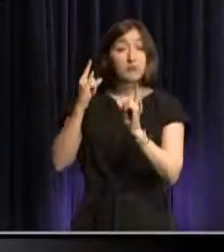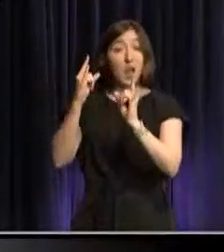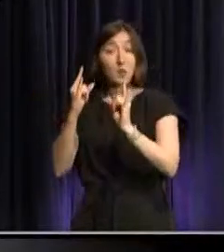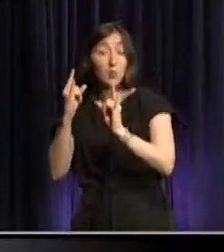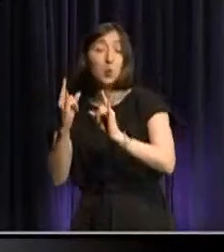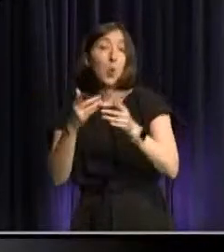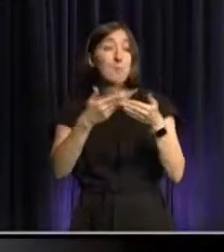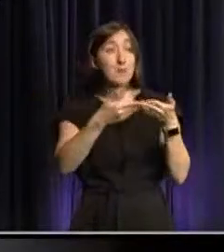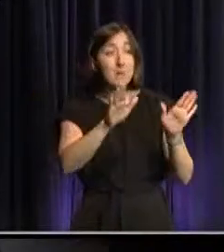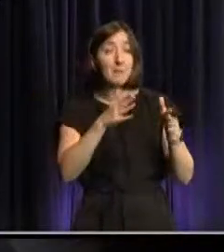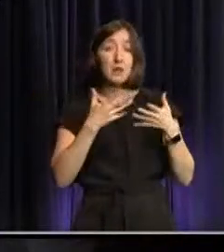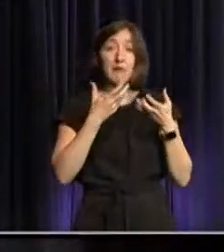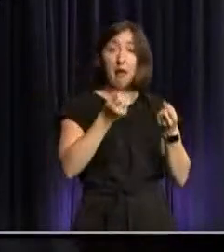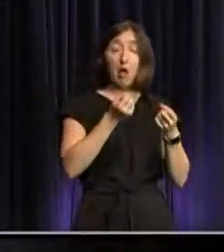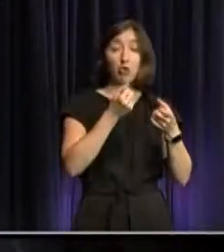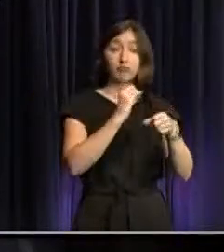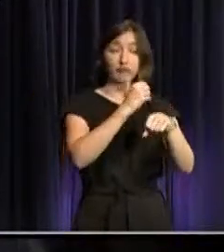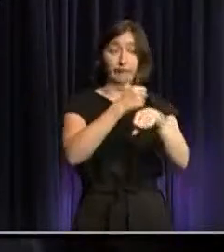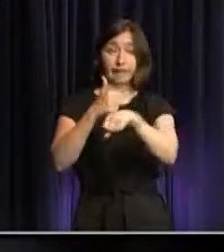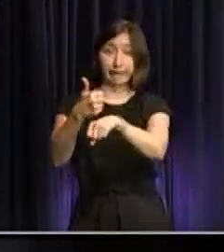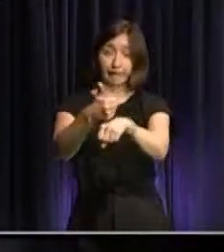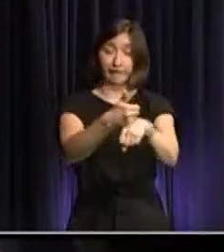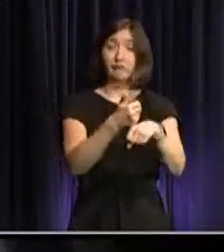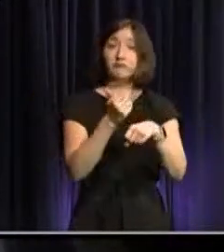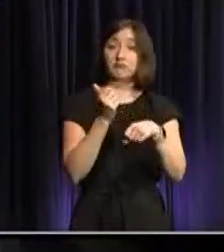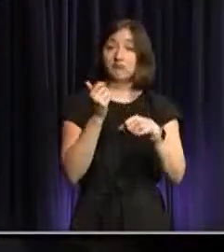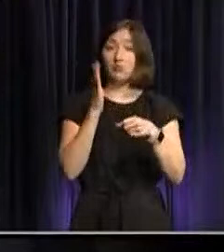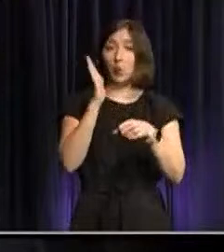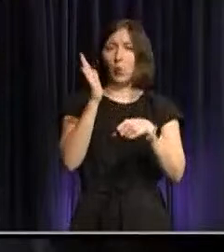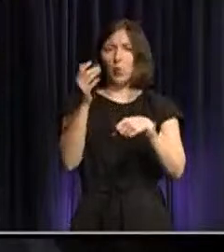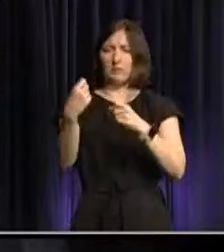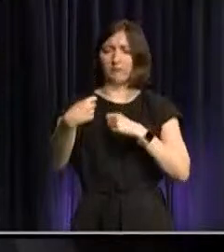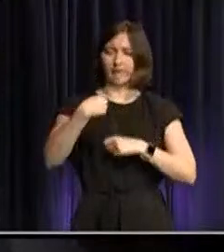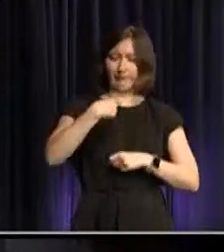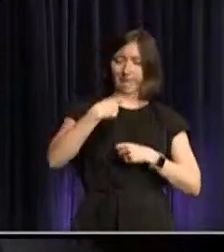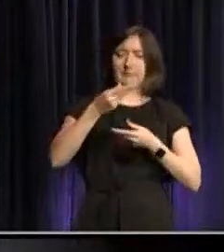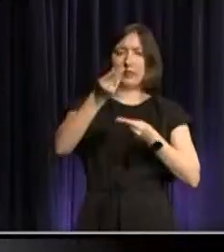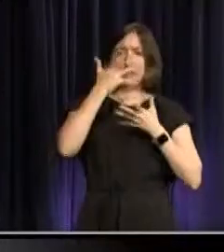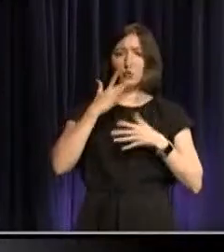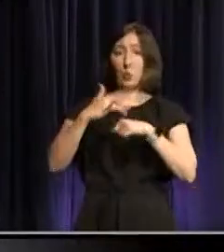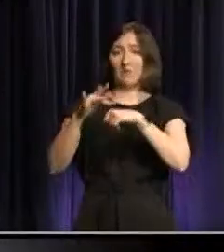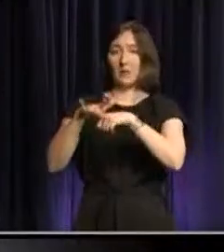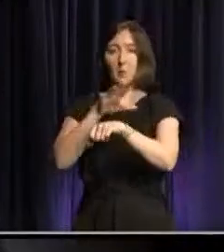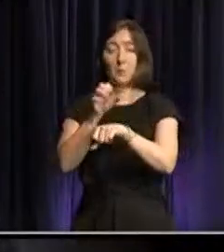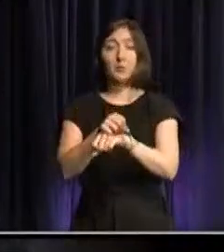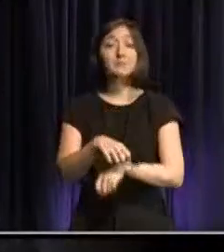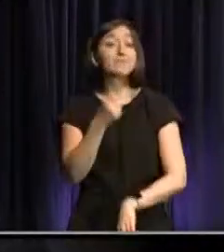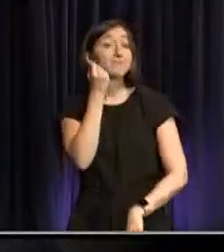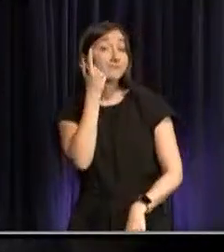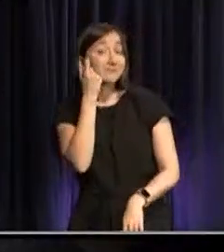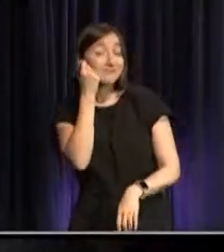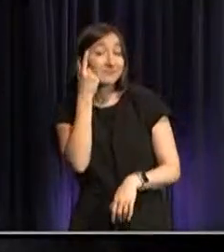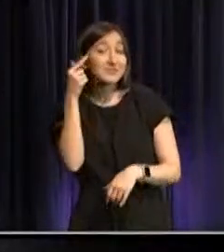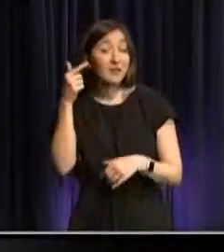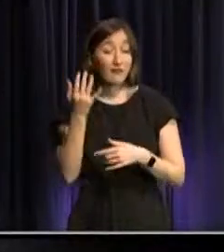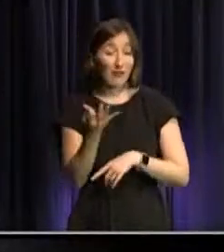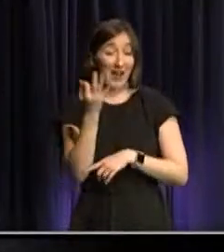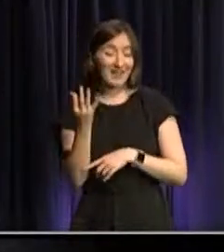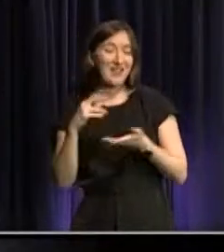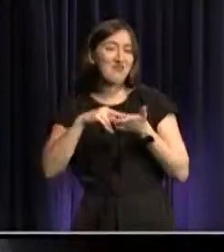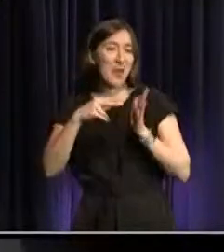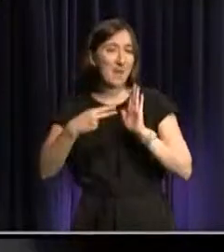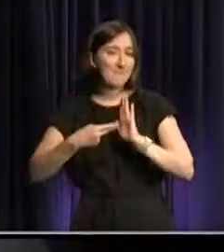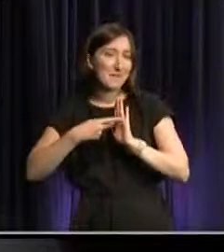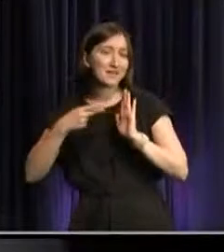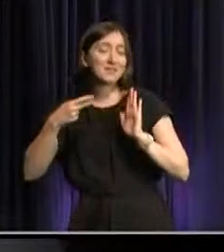vaccines. Also, it's Friday, and I do want to point out some of our contact tracers of the week. Again, our contact tracers have been